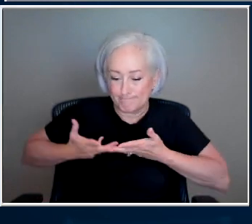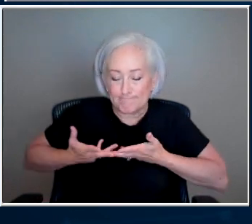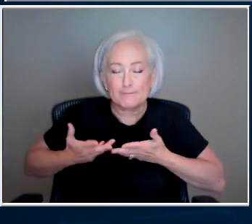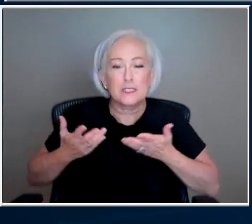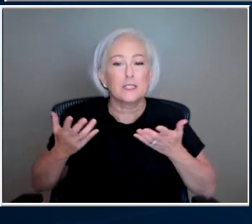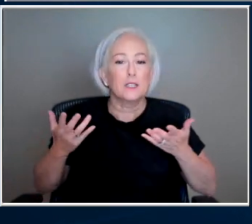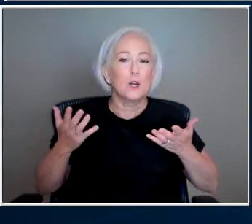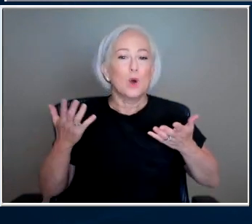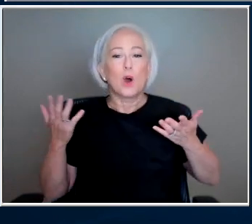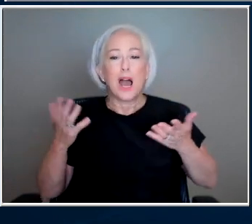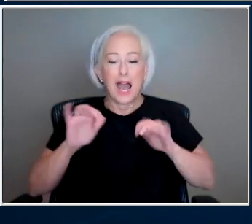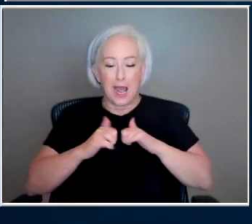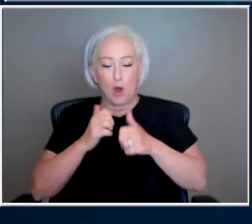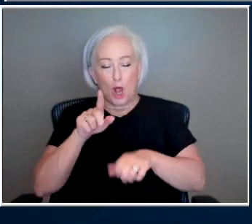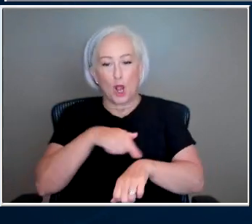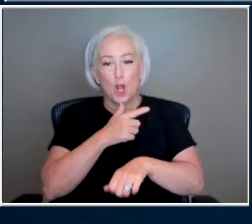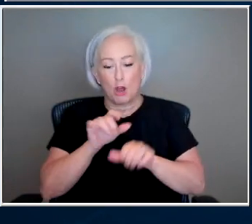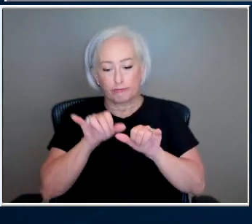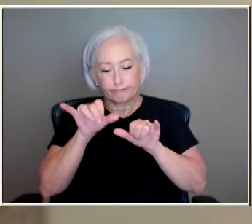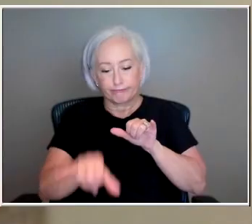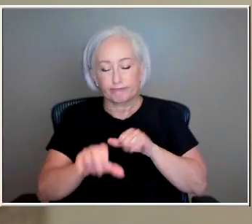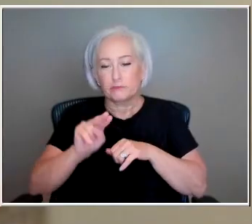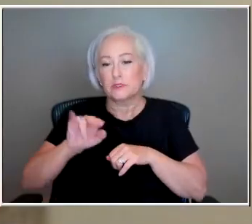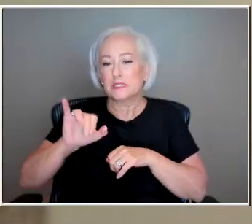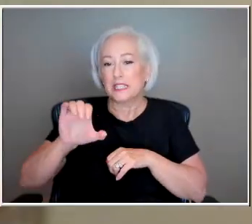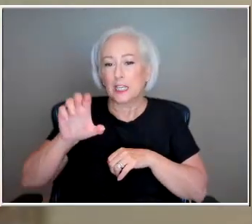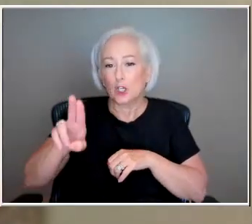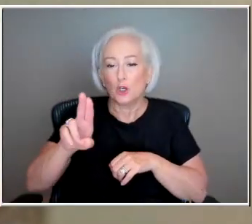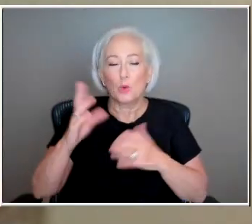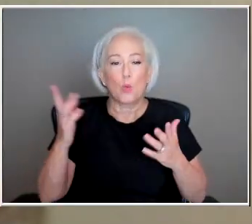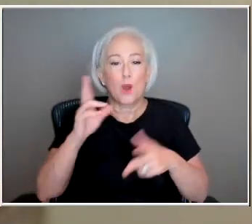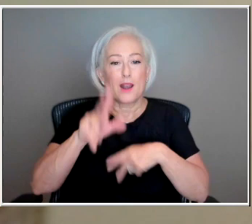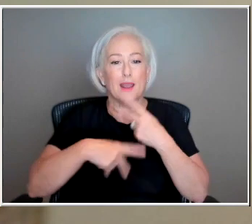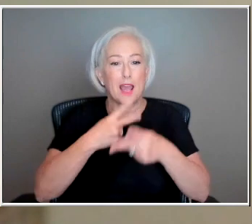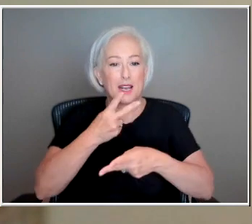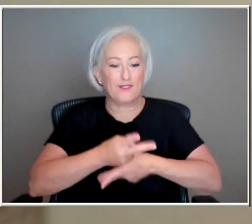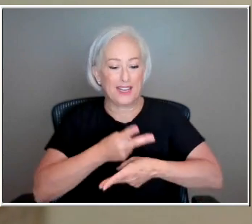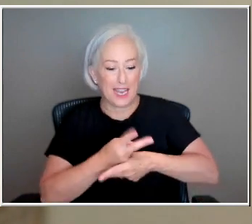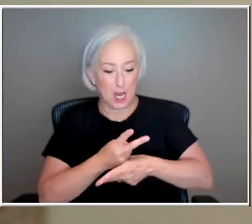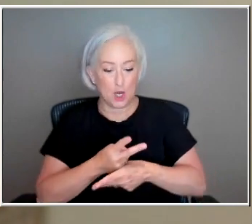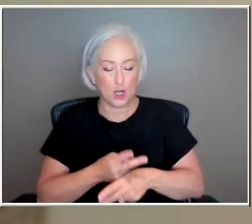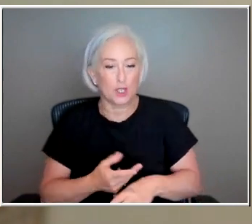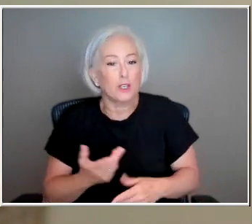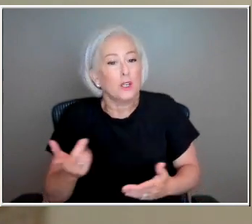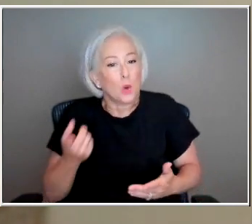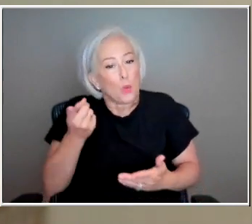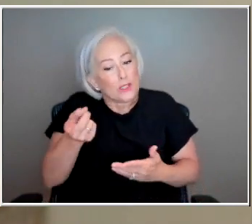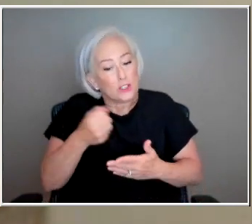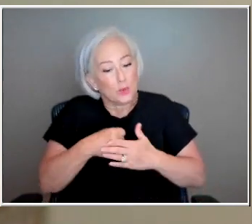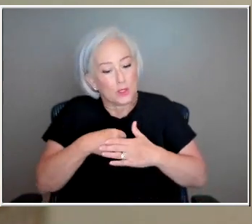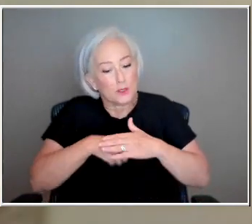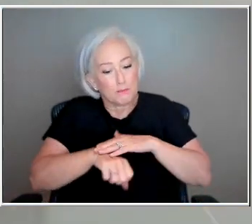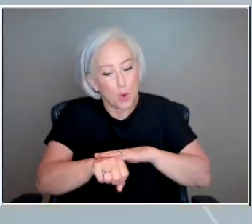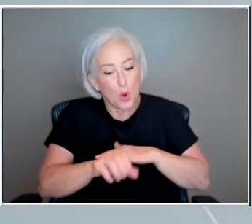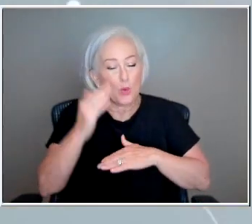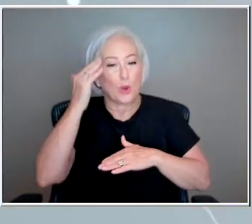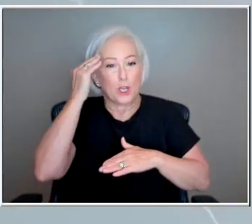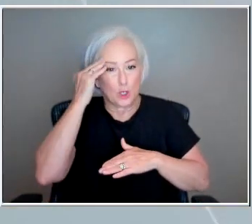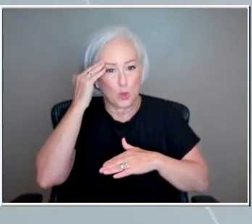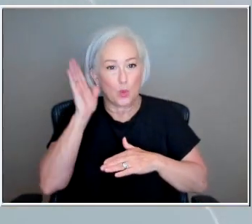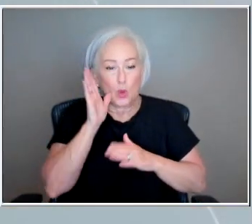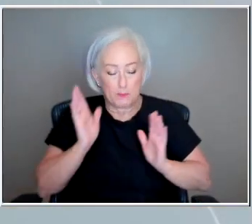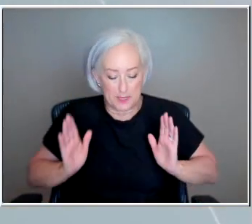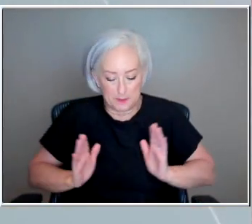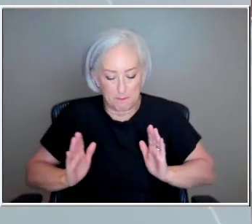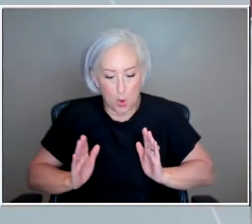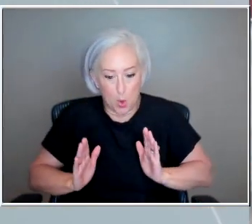getting? Yeah, so when she was born, we knew she was going to be small. We knew that she was growth restricted, but we didn't know that